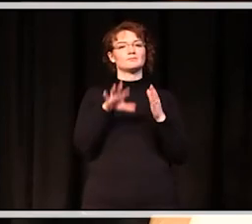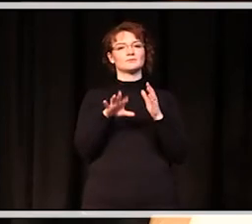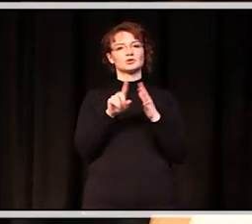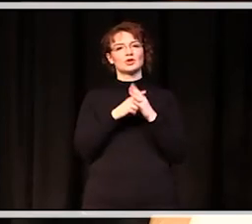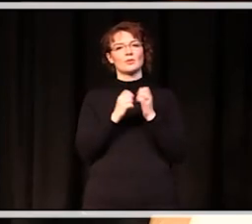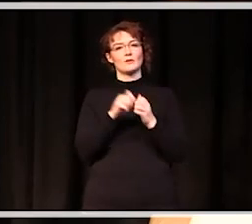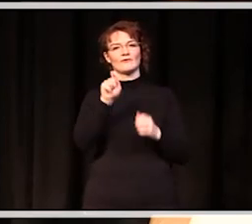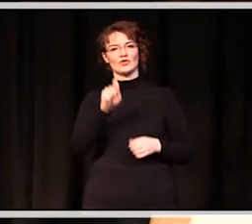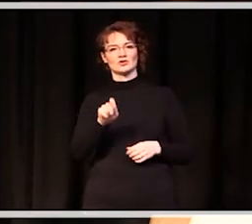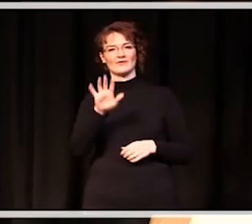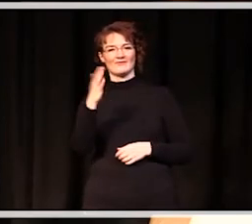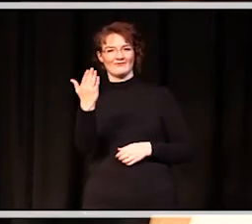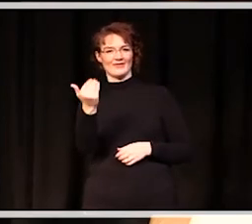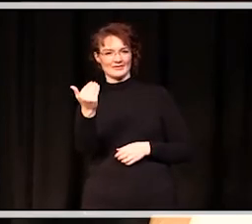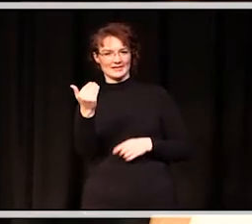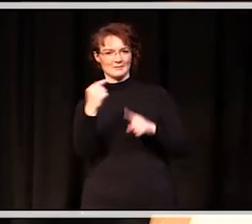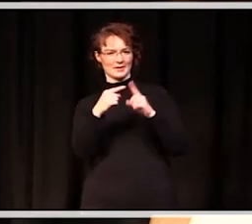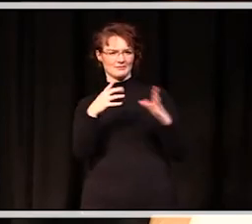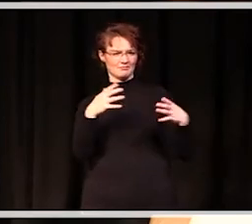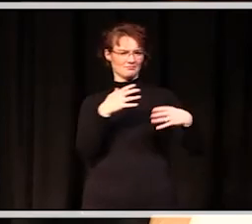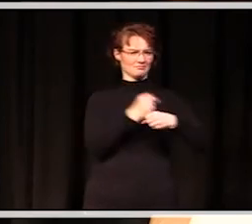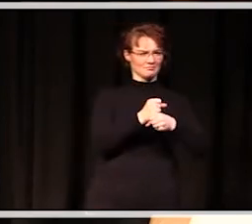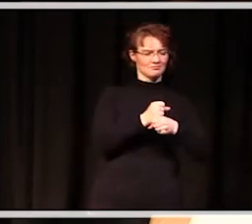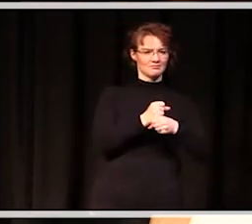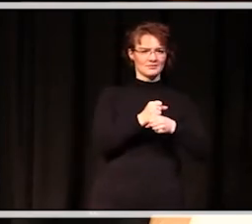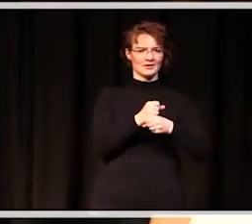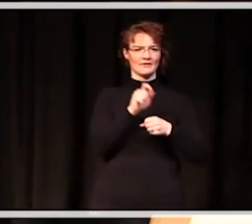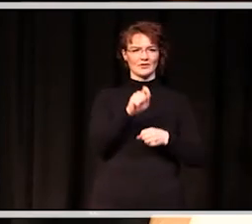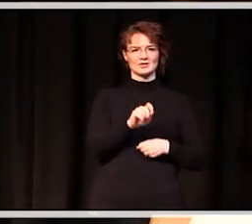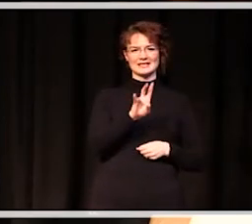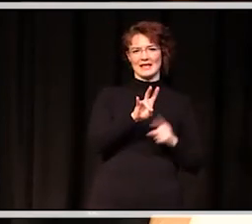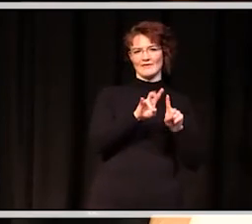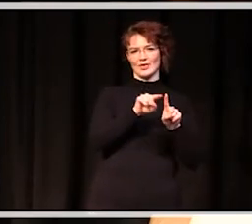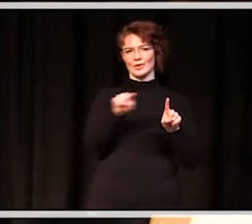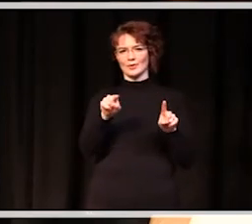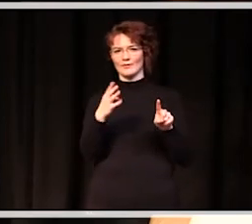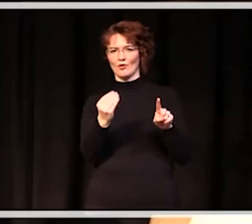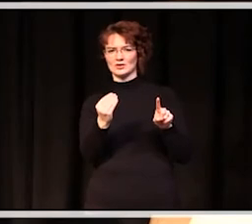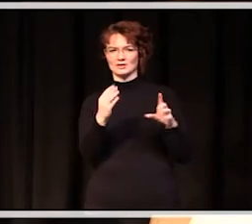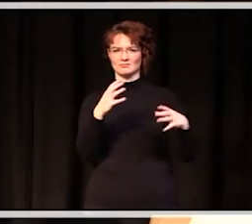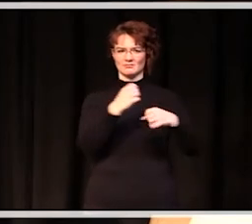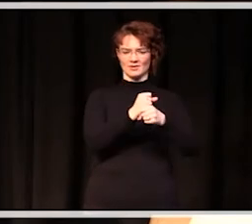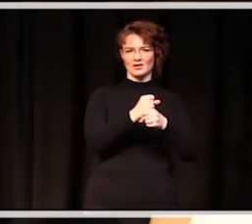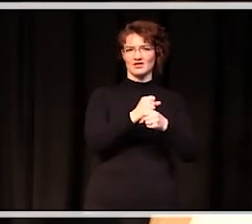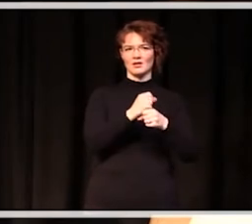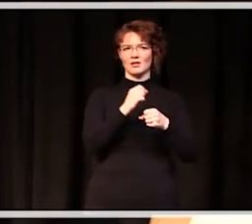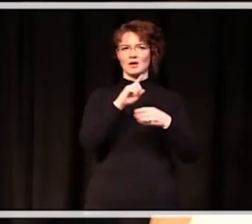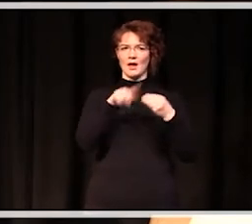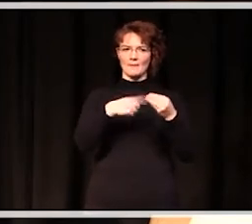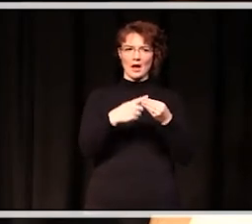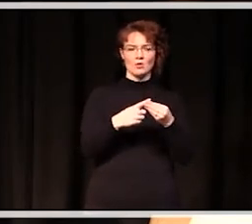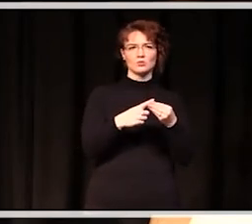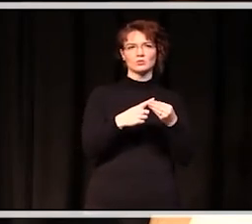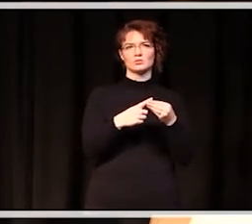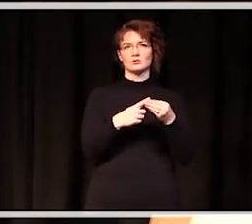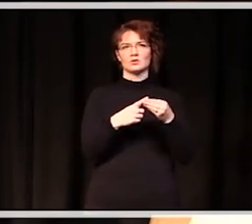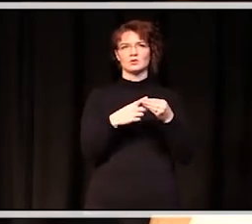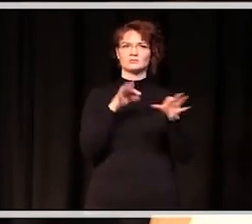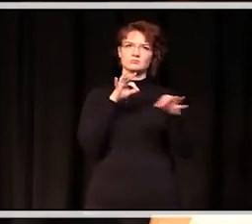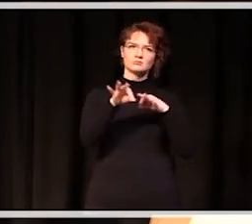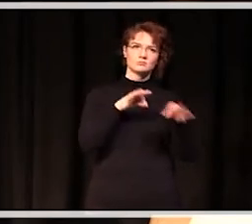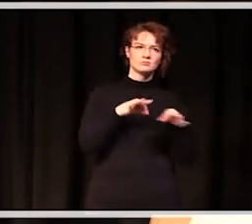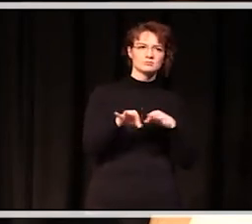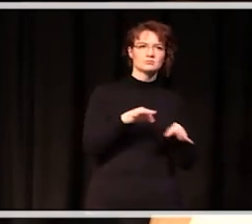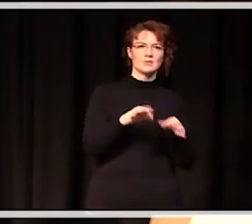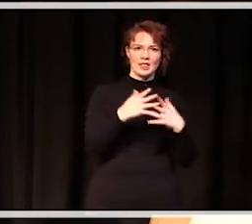verse 15, but let me just kind of, verses 7 through 14 are all about, it's a